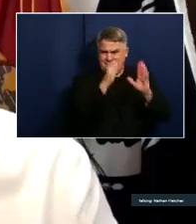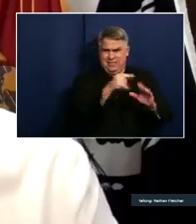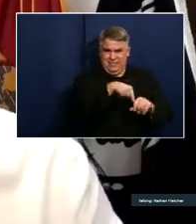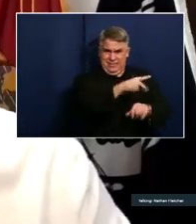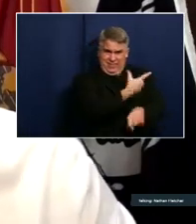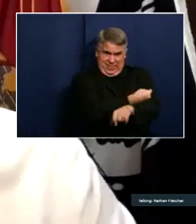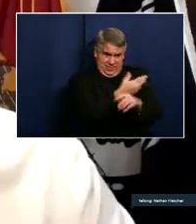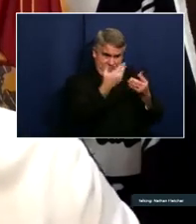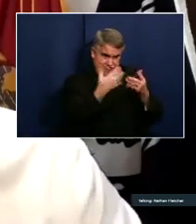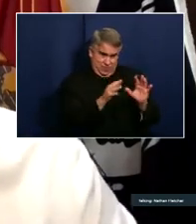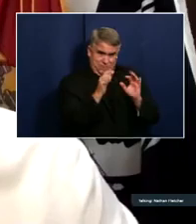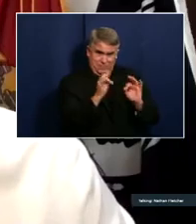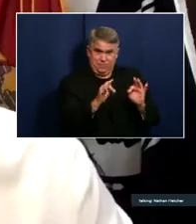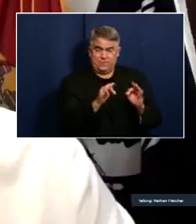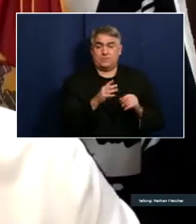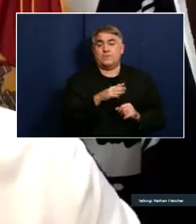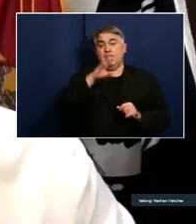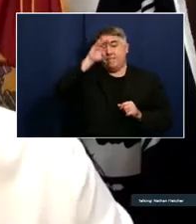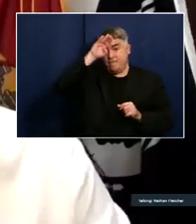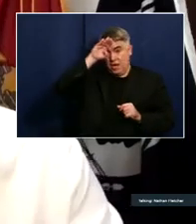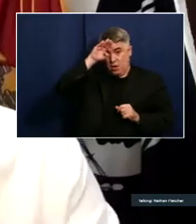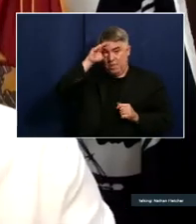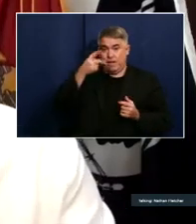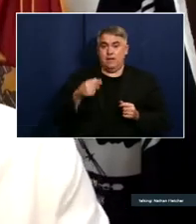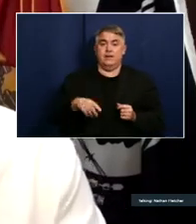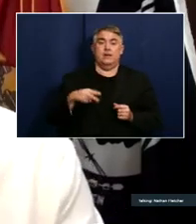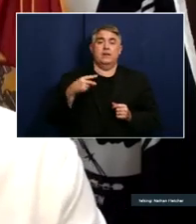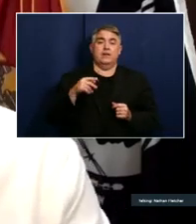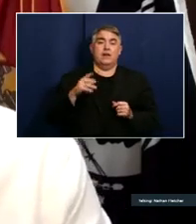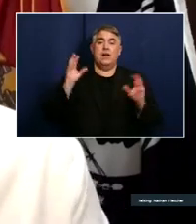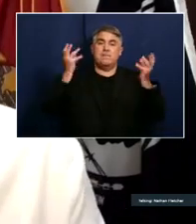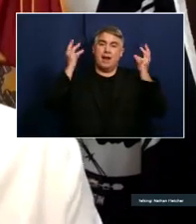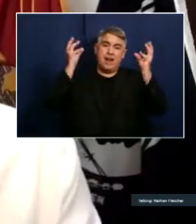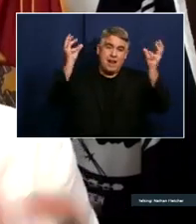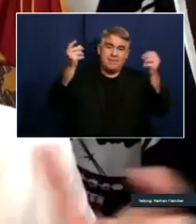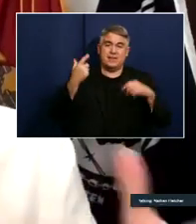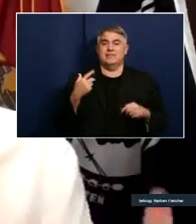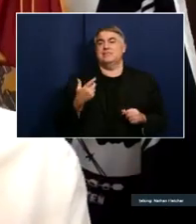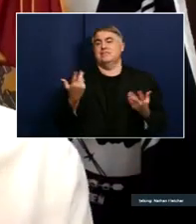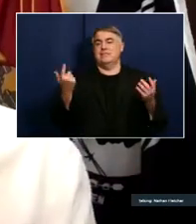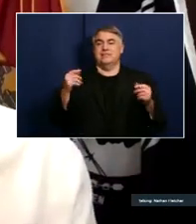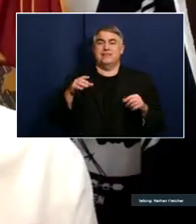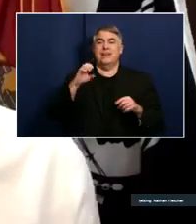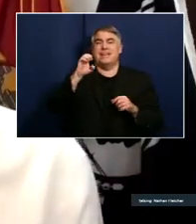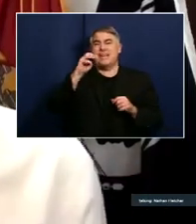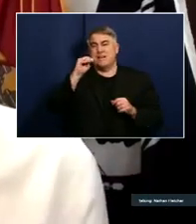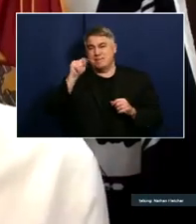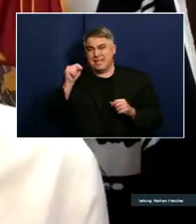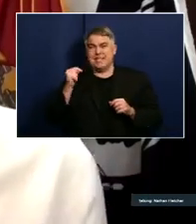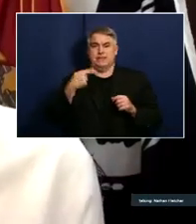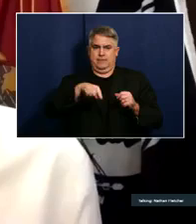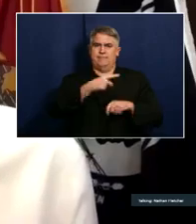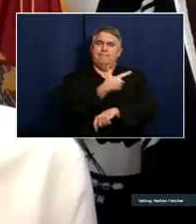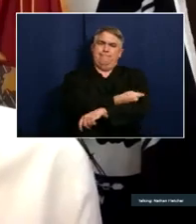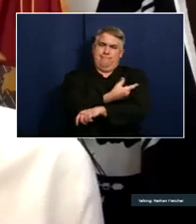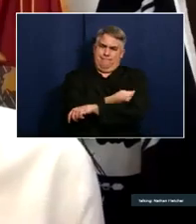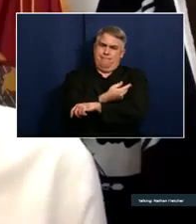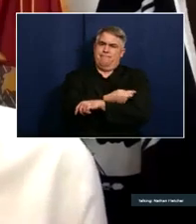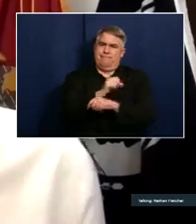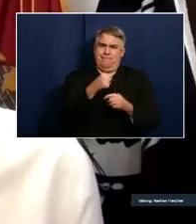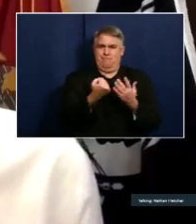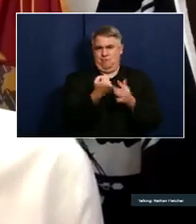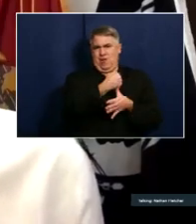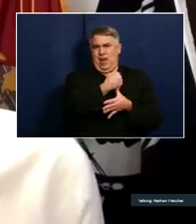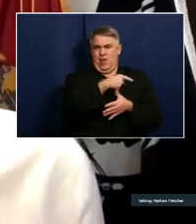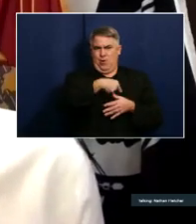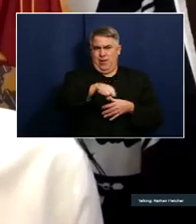our firefighters because they are paramedics and EMTs. They became the vaccinators that allowed us to build out this incredible network. And then now we are